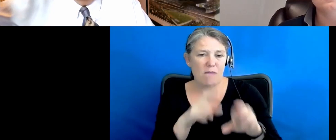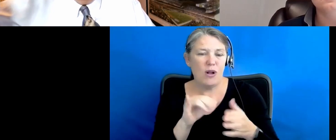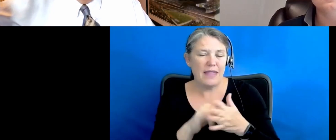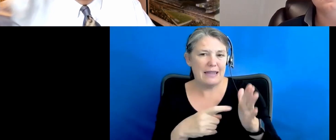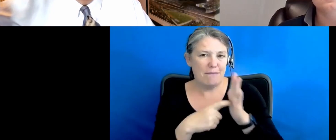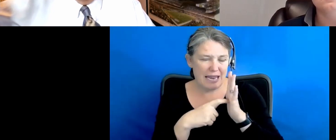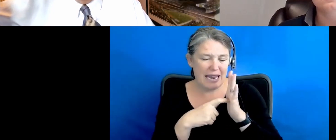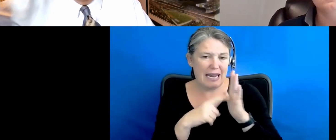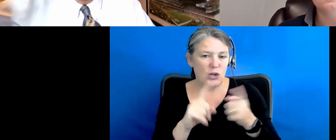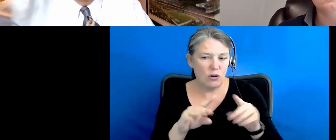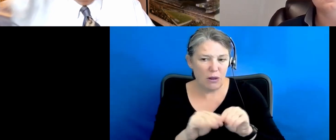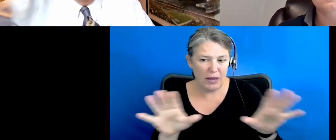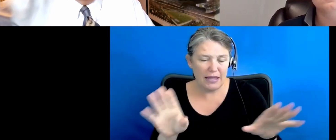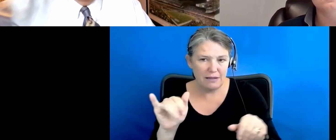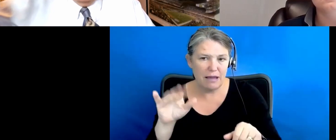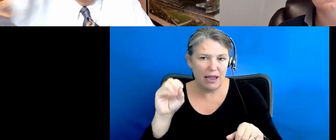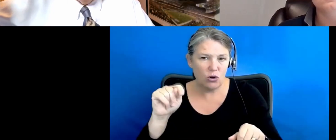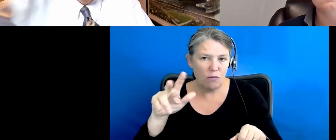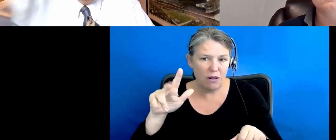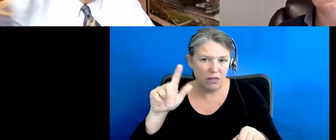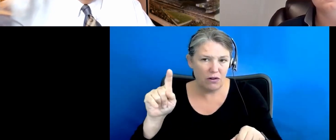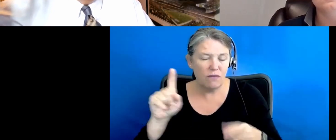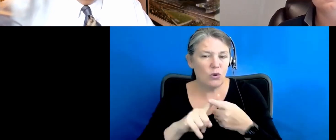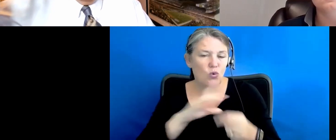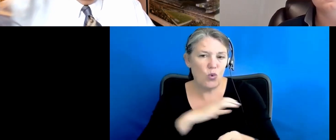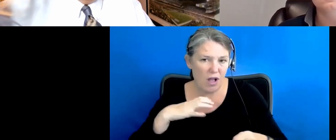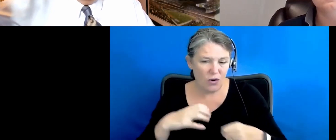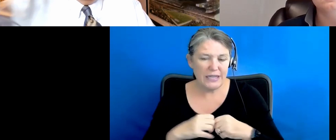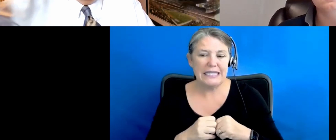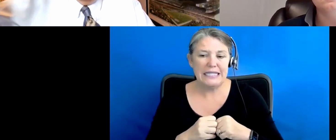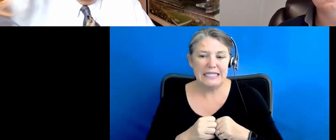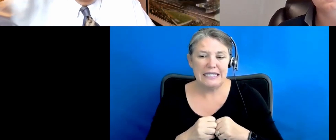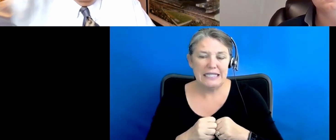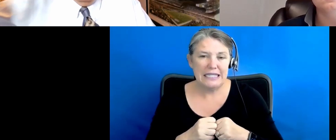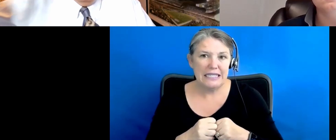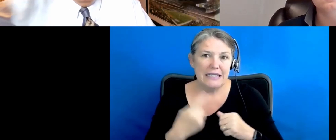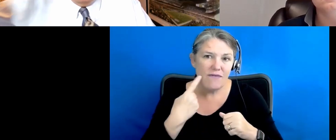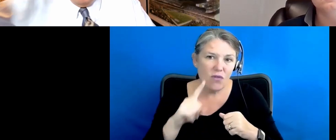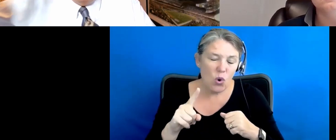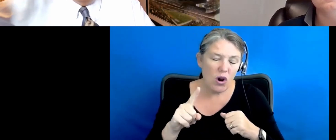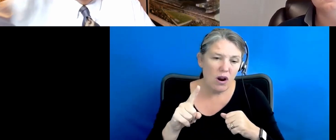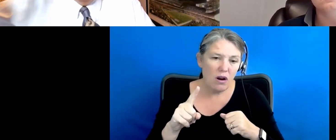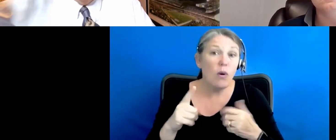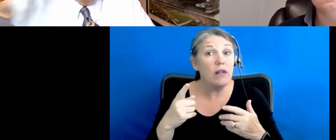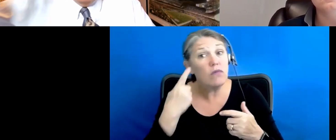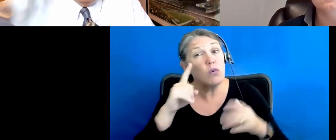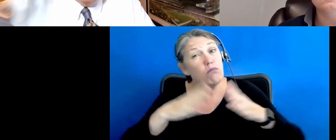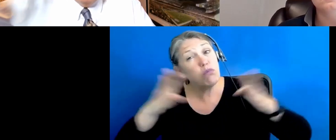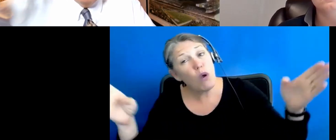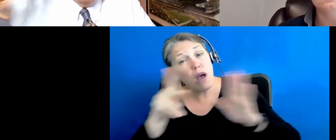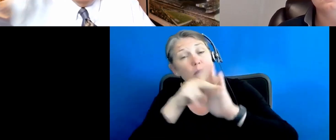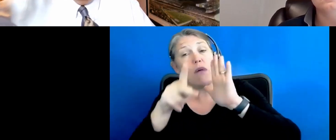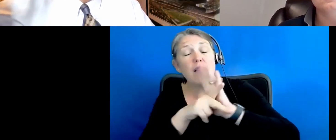mandated to be released by October 31 to Congress on a broad policy issue that